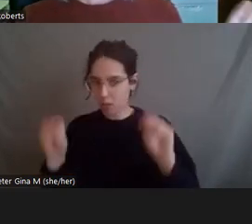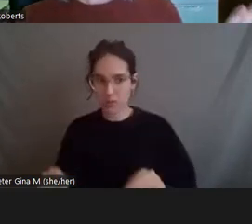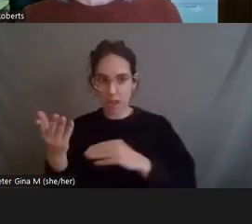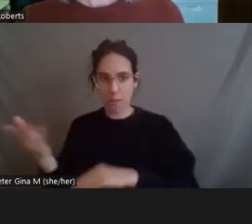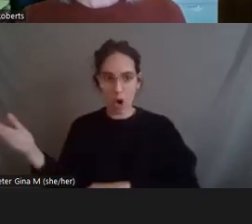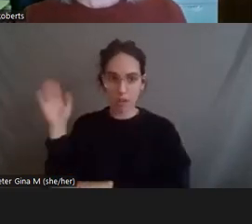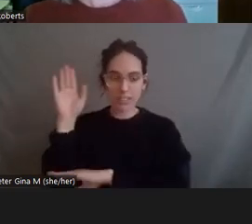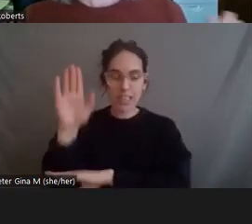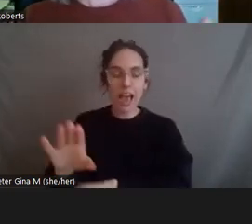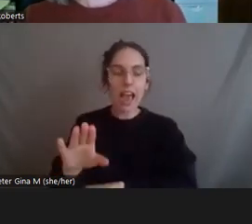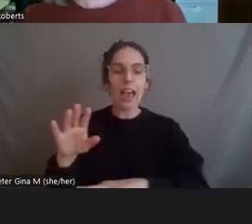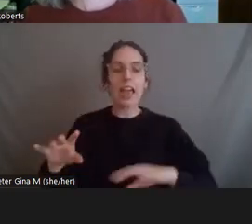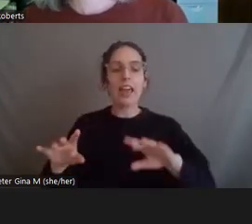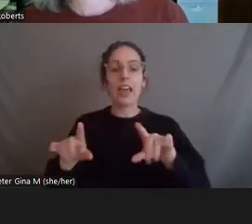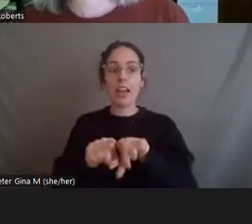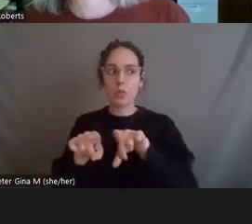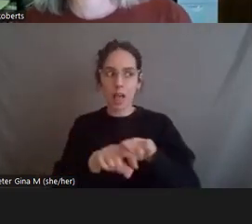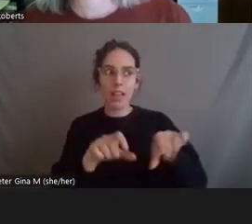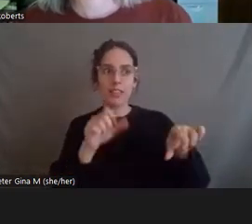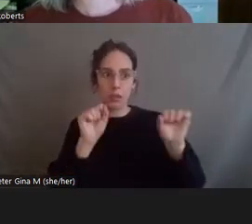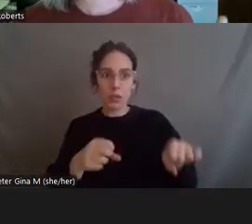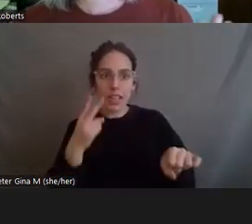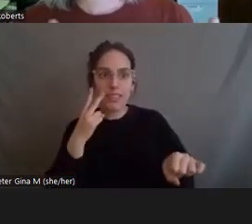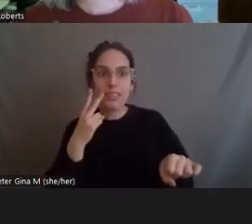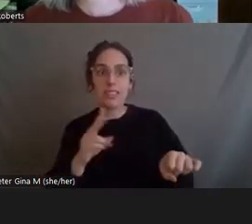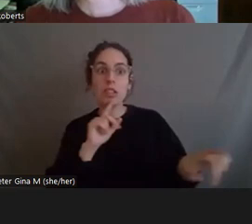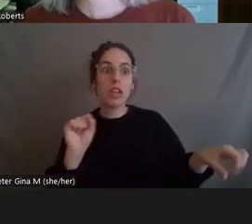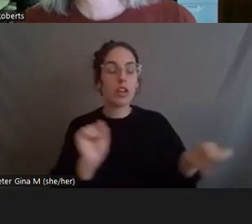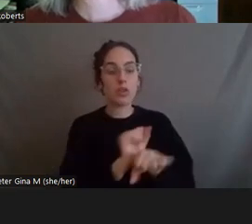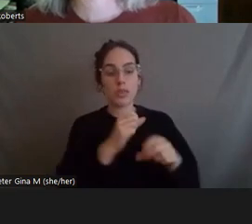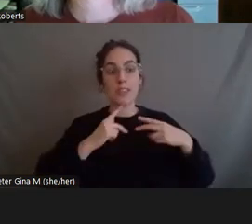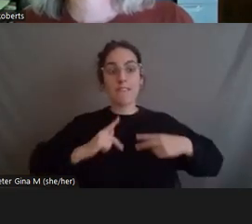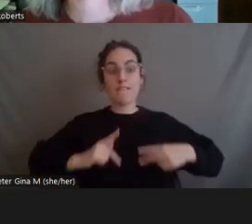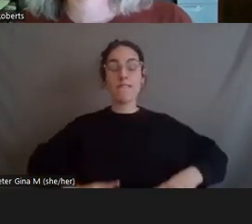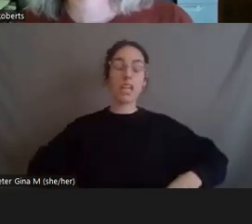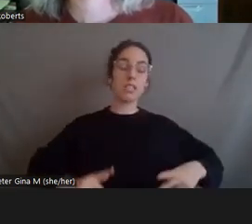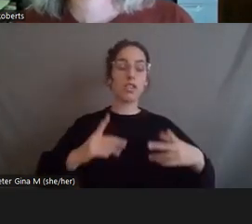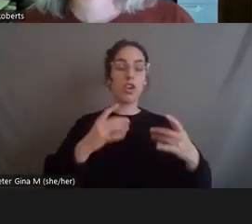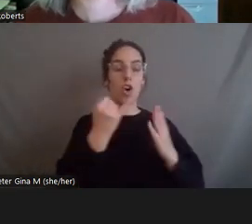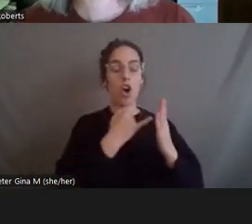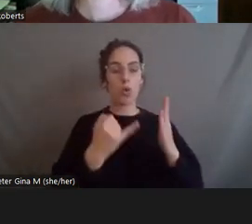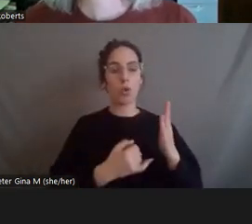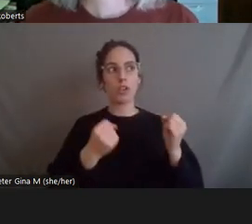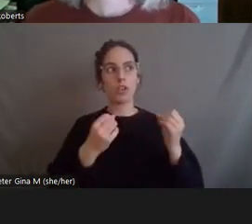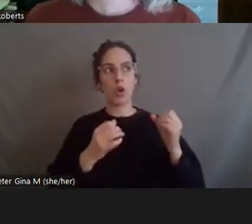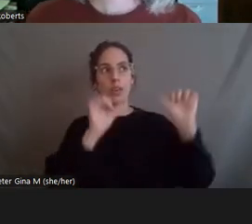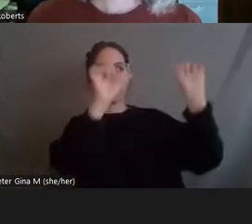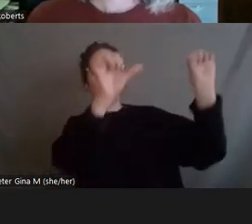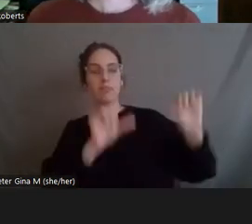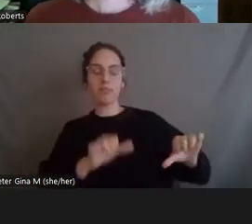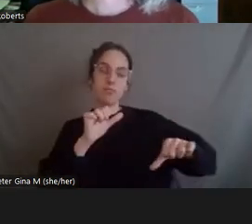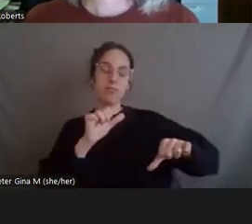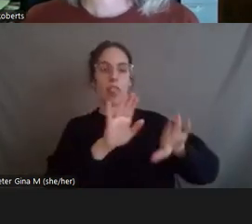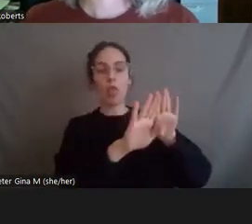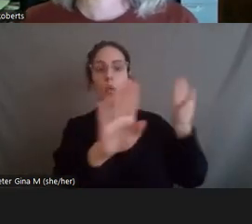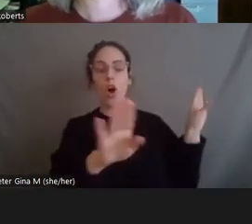have some oil paintings as well as some watercolors that are hanging on the actual walls of the museum right now. And